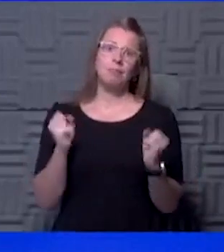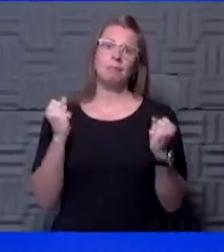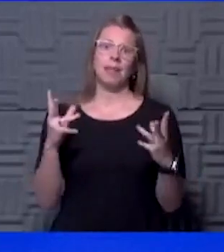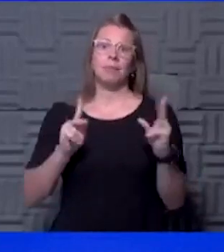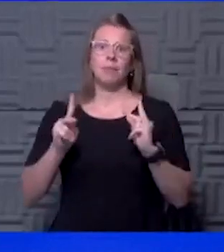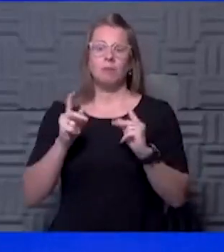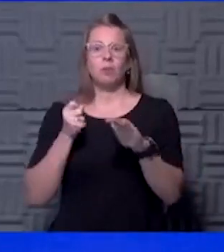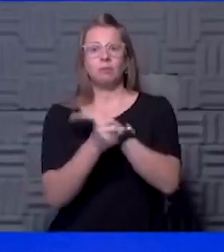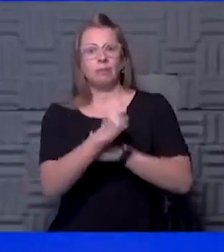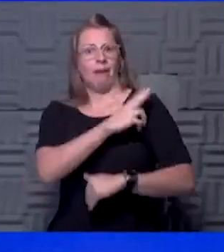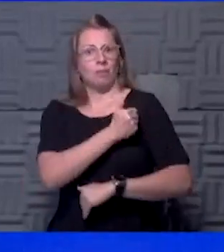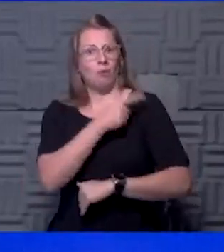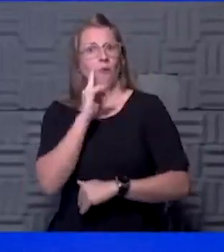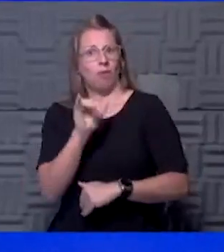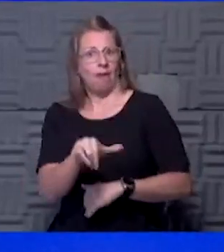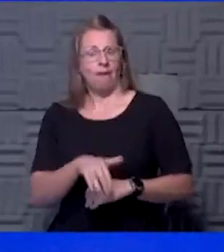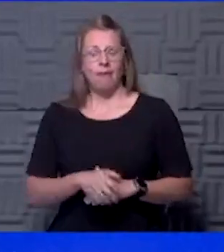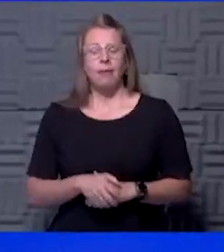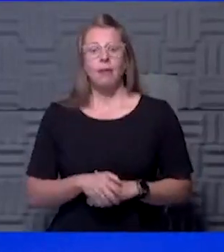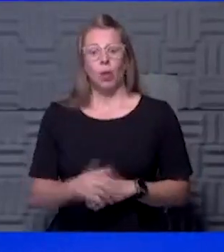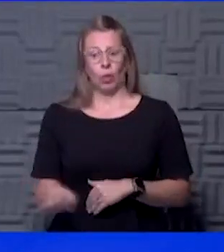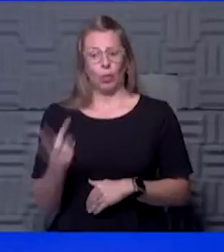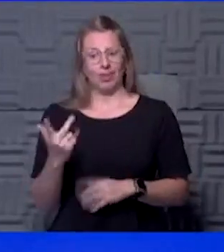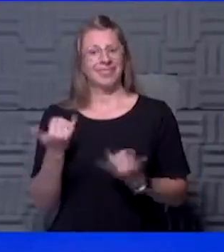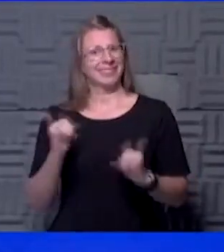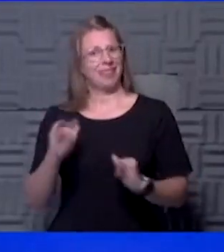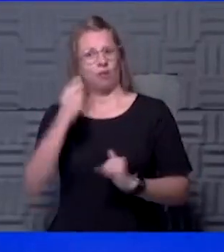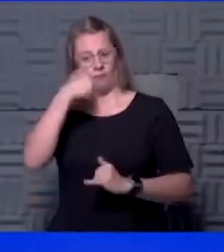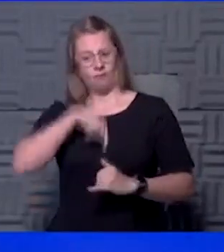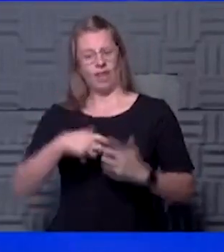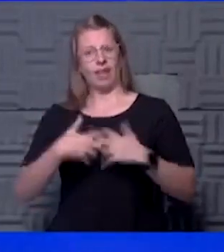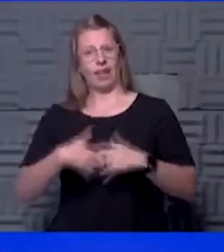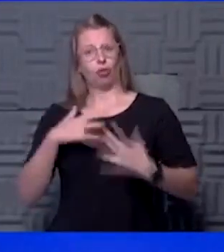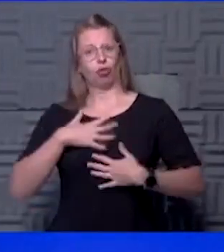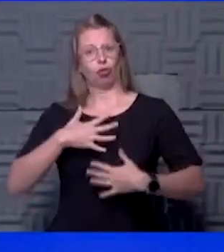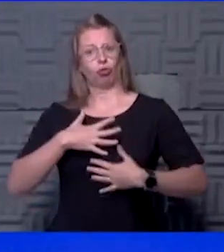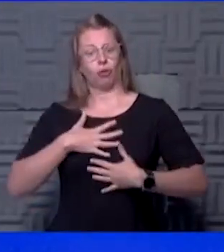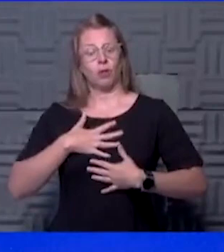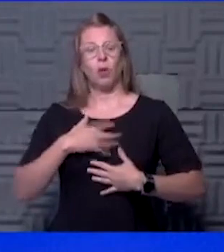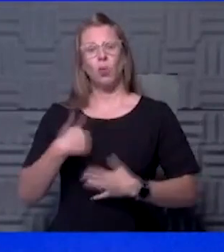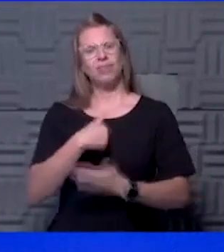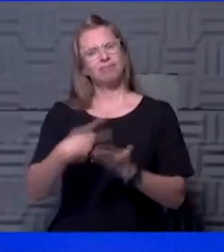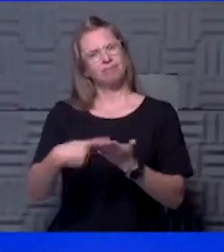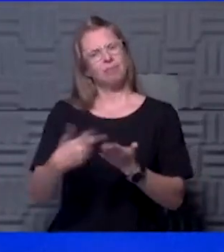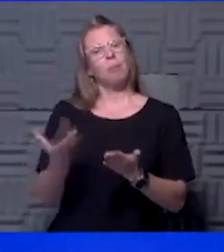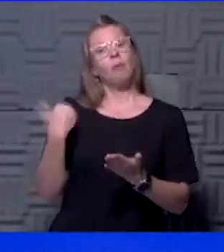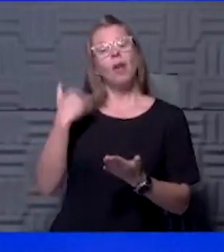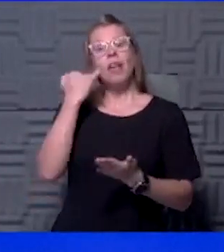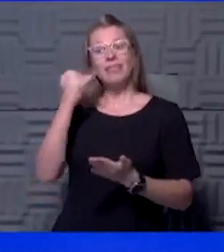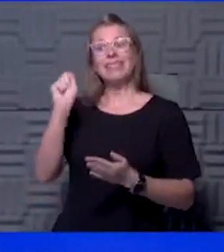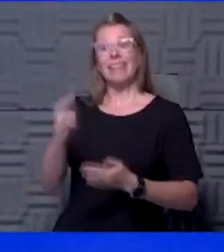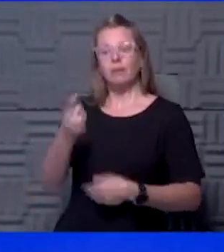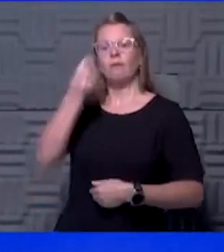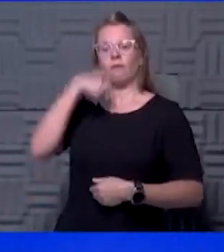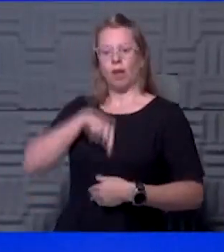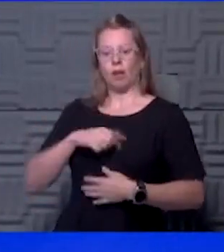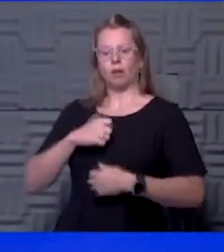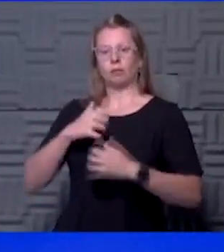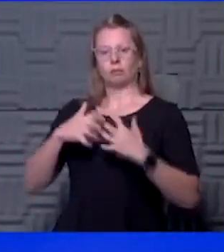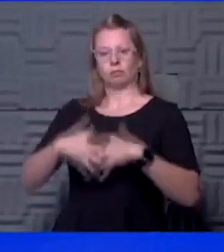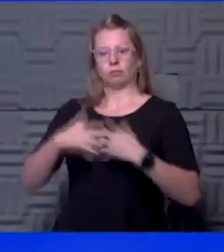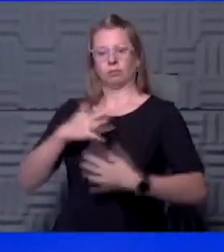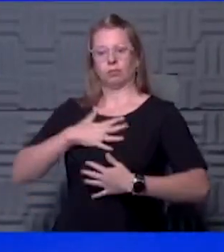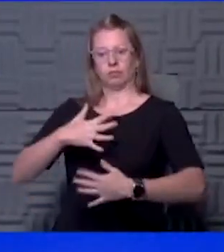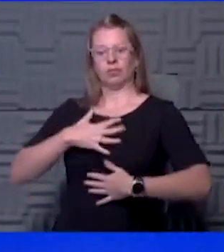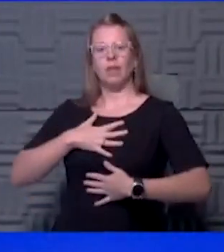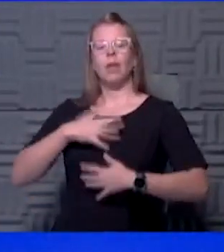the hospital with that, and 3 of those are still on the ventilator. And we've talked before about, if you do go on the ventilator, it can take some